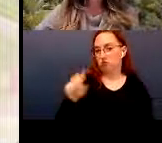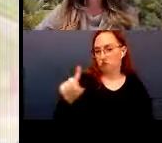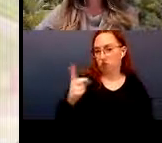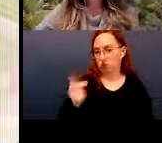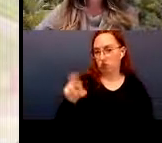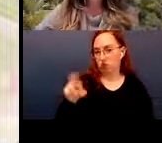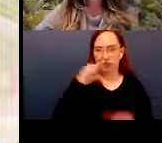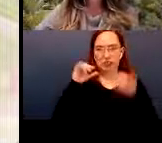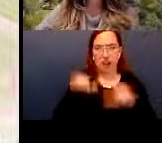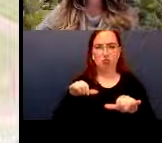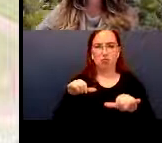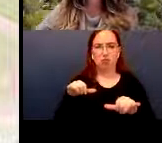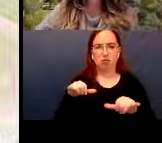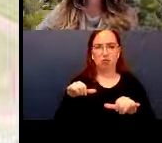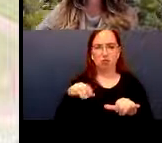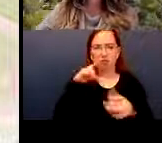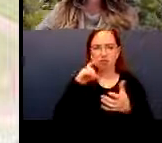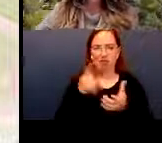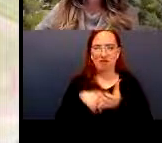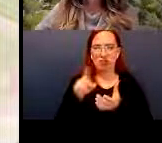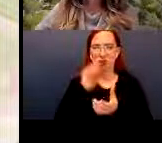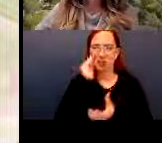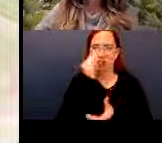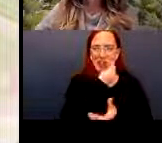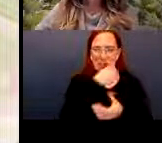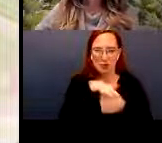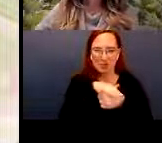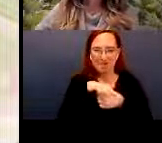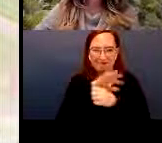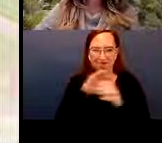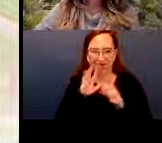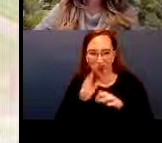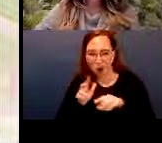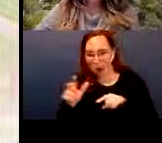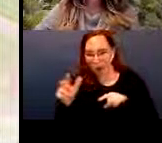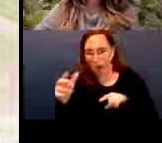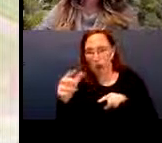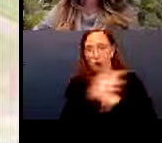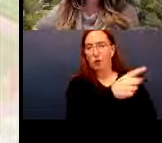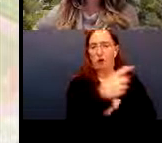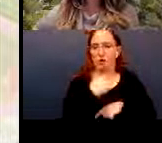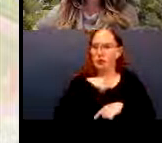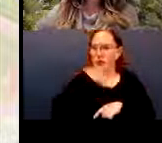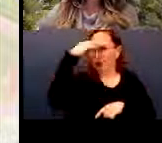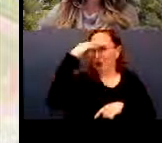here, it hugs the botanical garden. But we know that major improvements would need to happen to